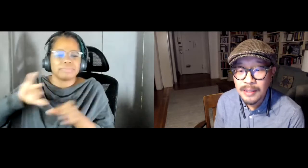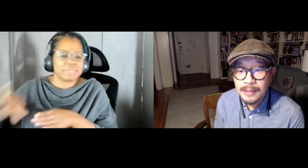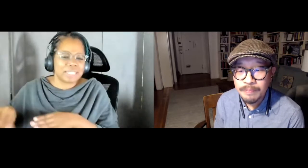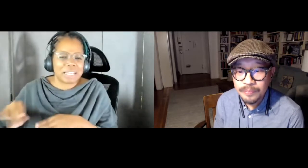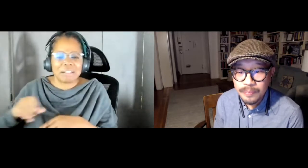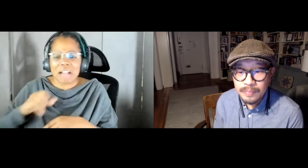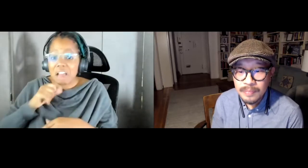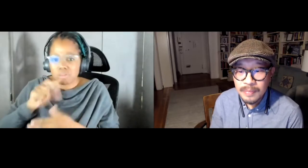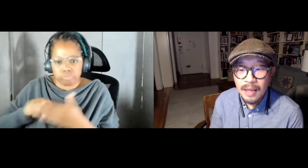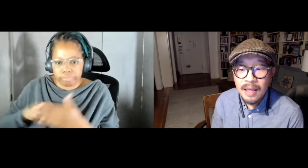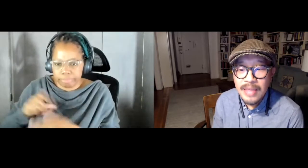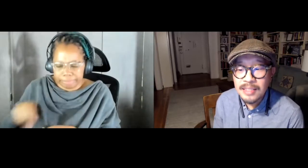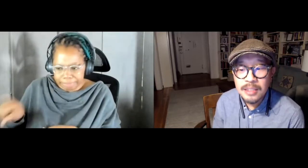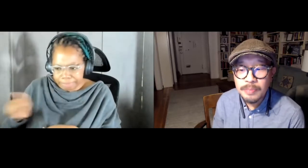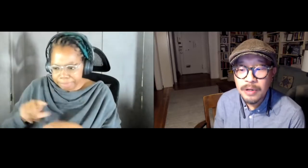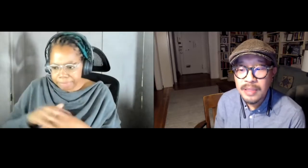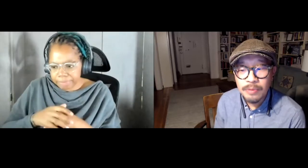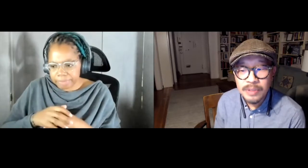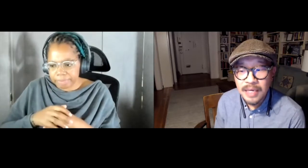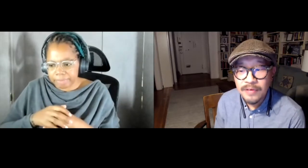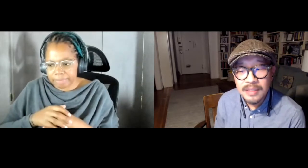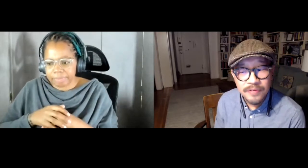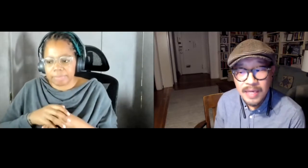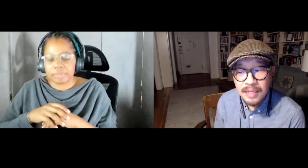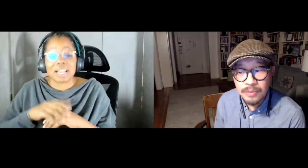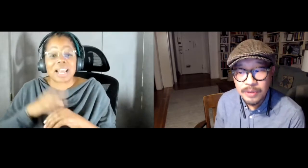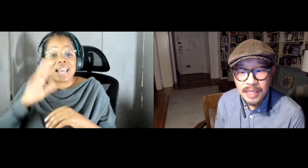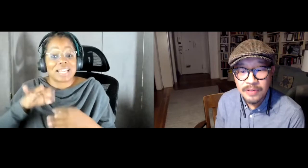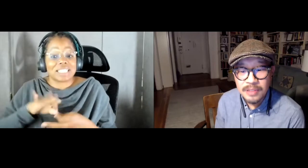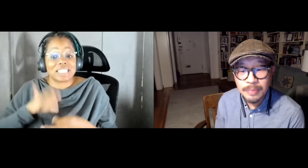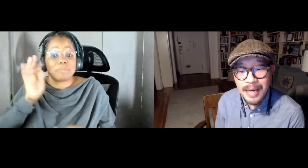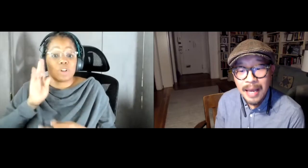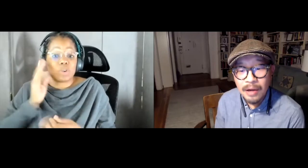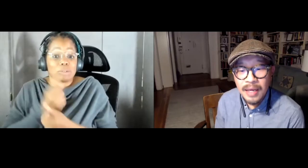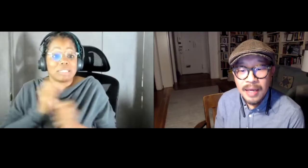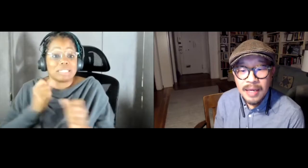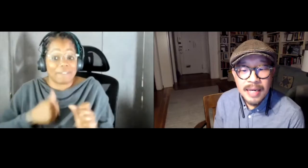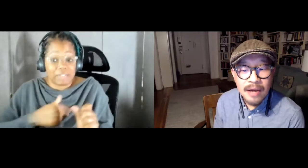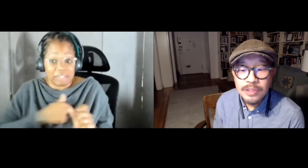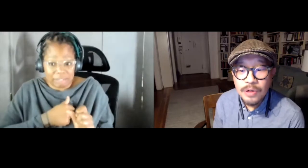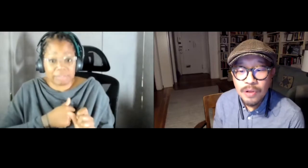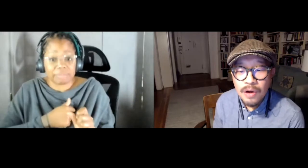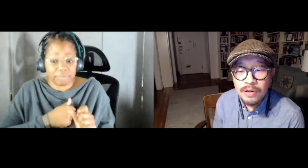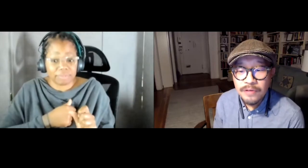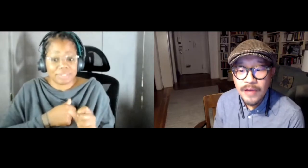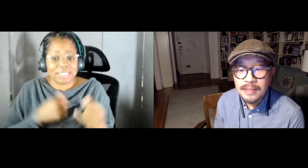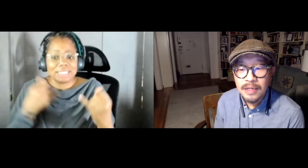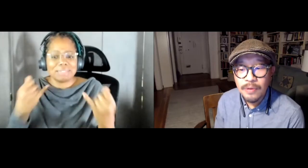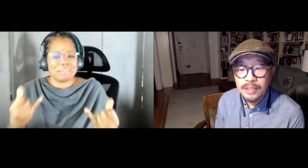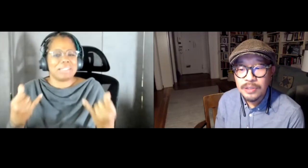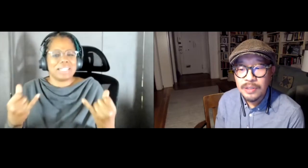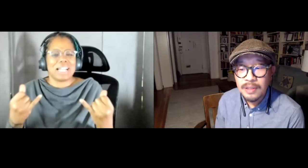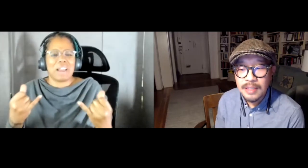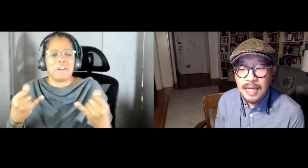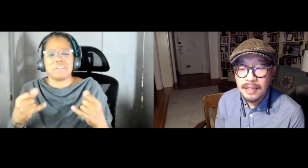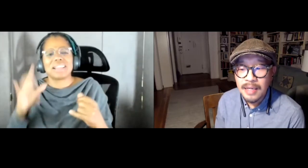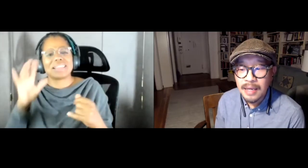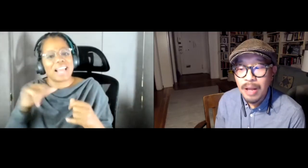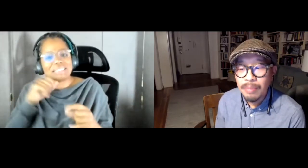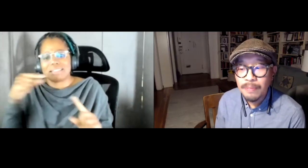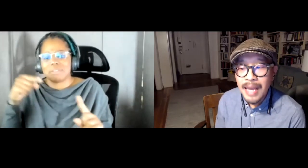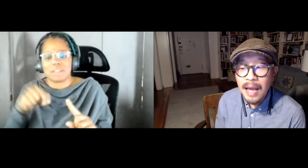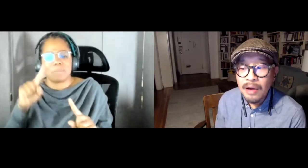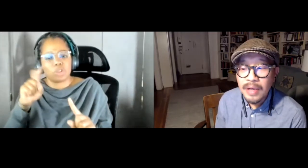disparage. That's the spirit that will save us, if anything will save us. But now it's no longer the vexing question, the